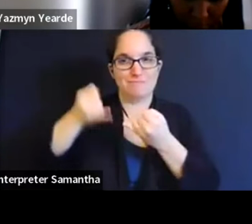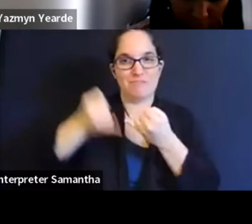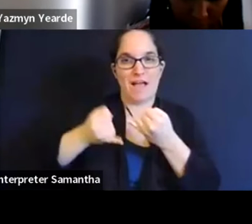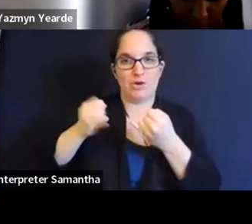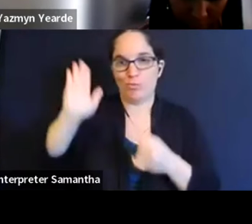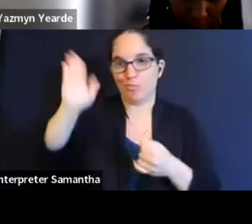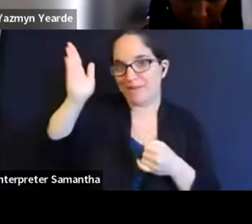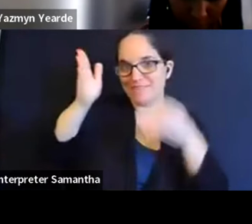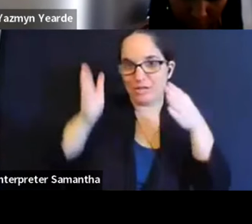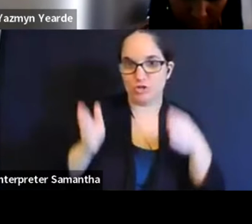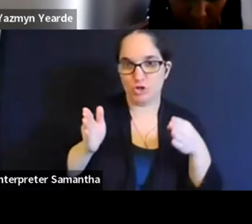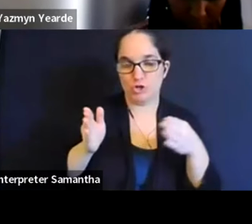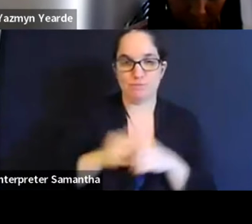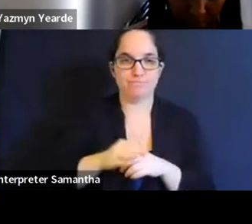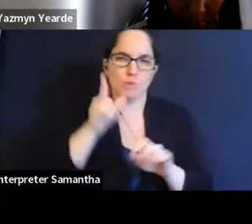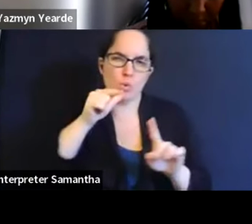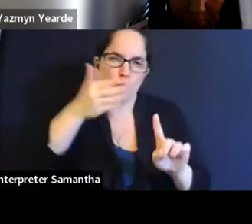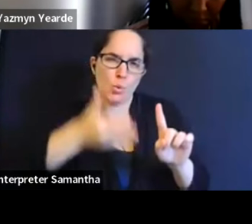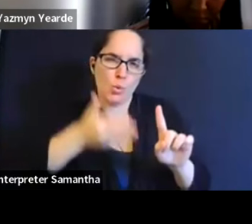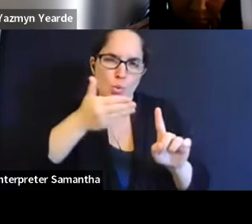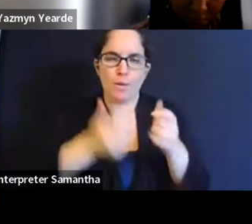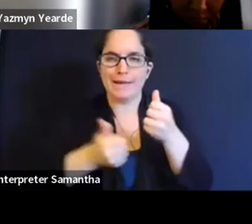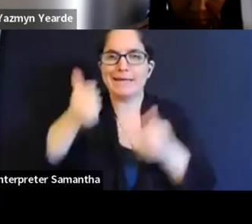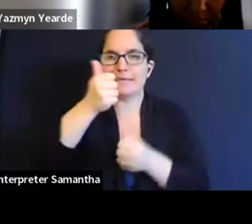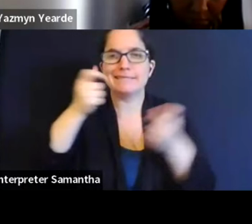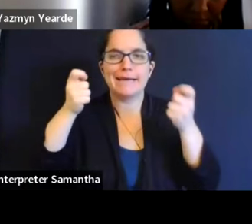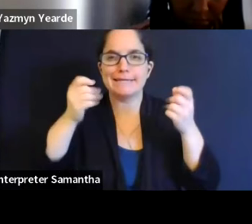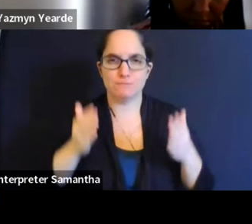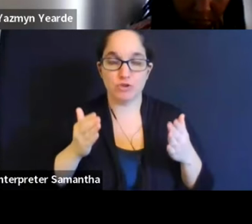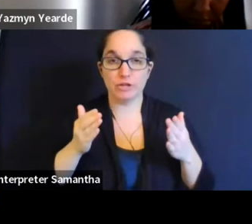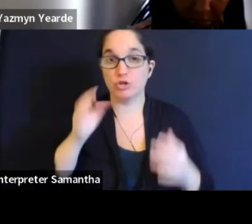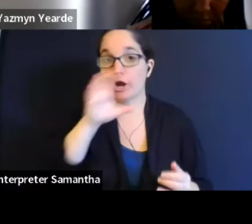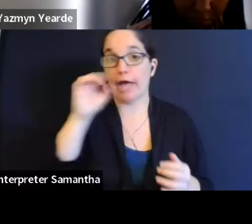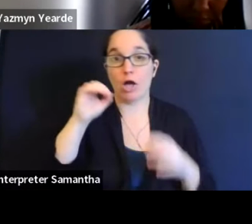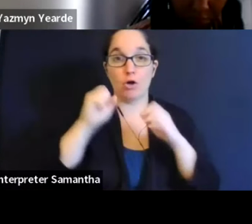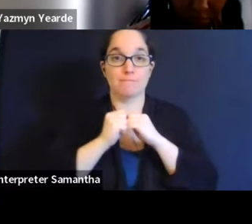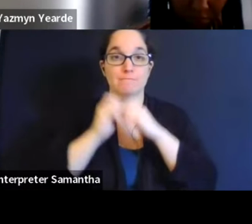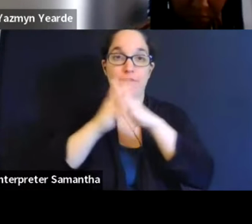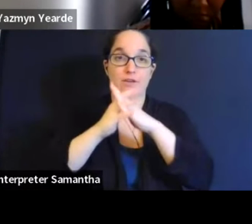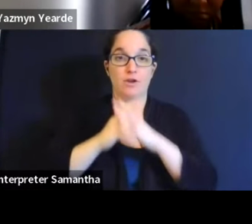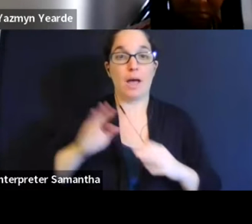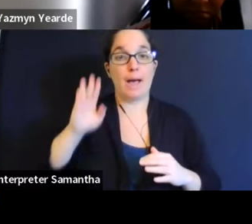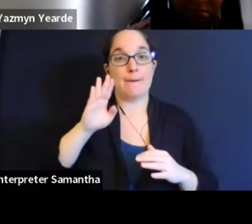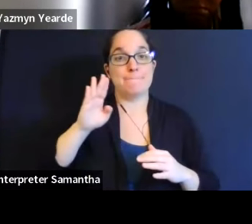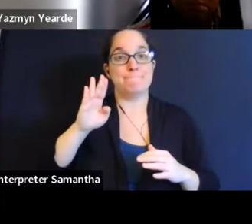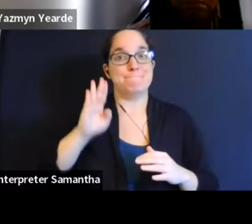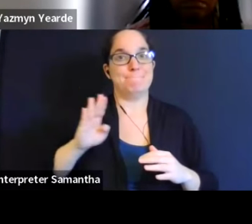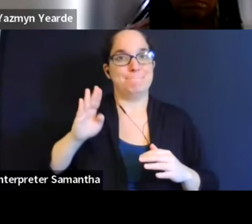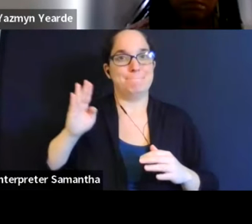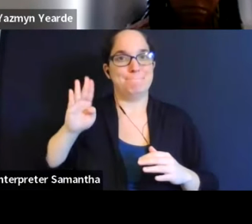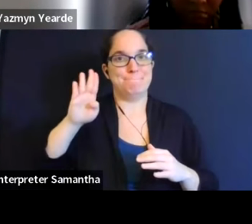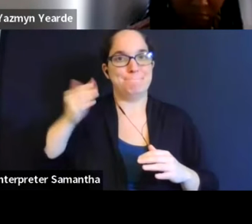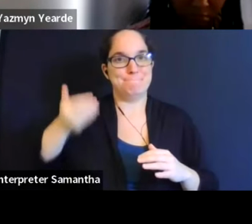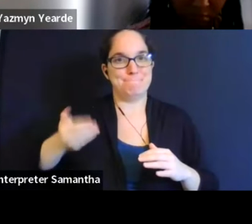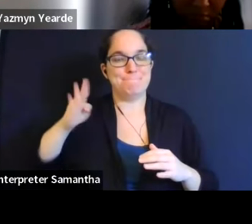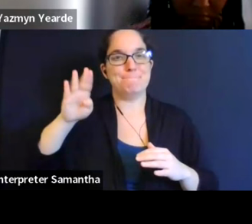to give you a little bit on her bio, she is the executive director and co-founder of Be a Part of the Conversation, a